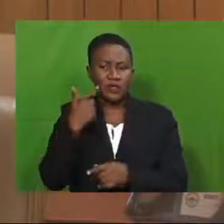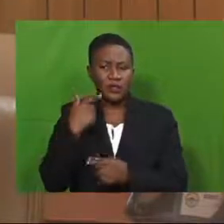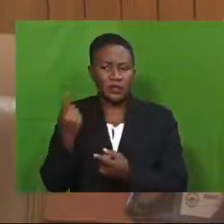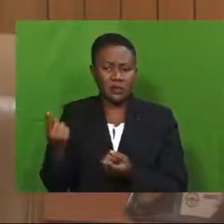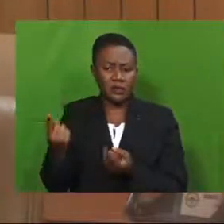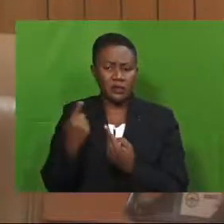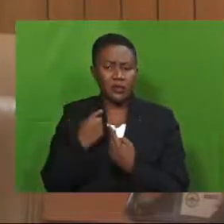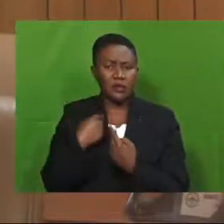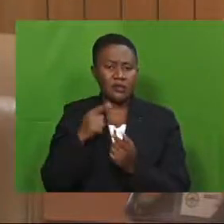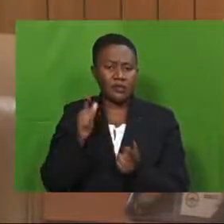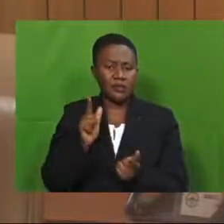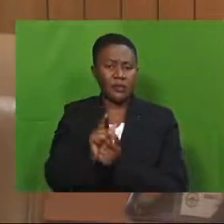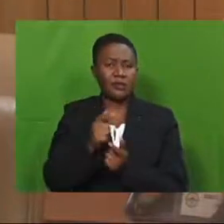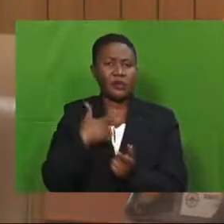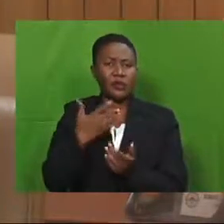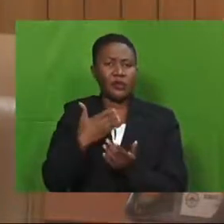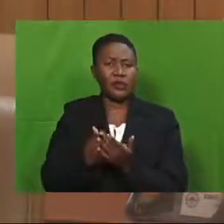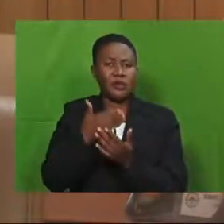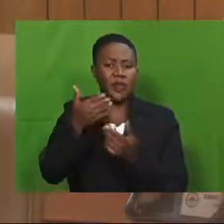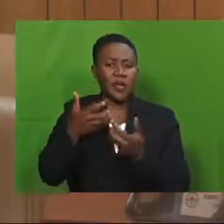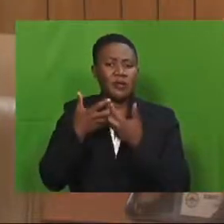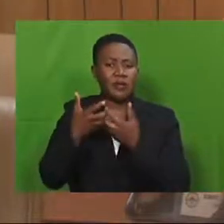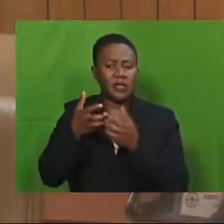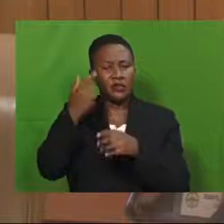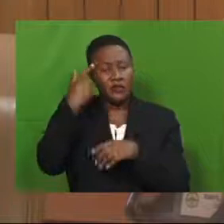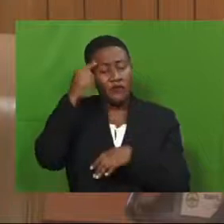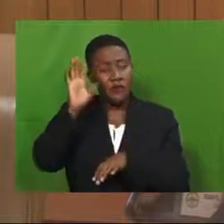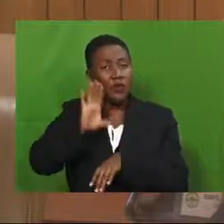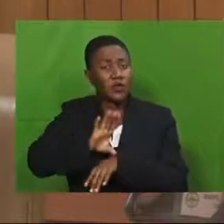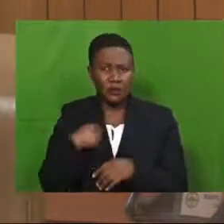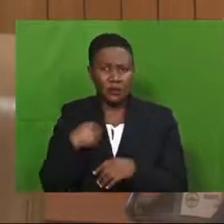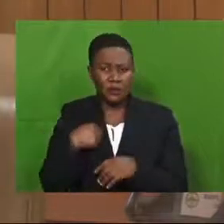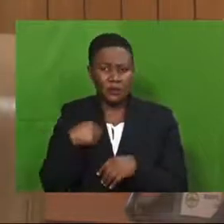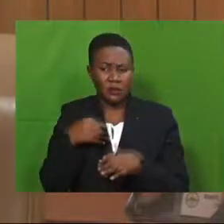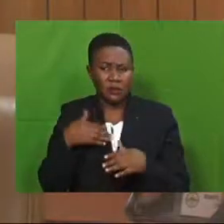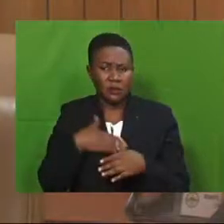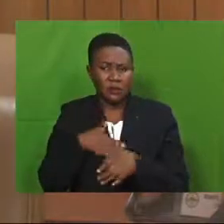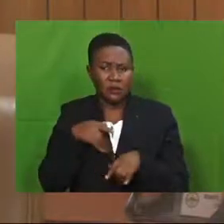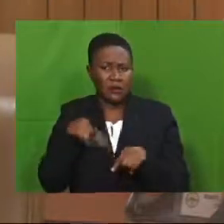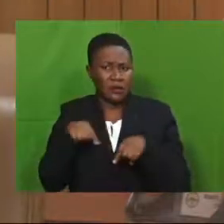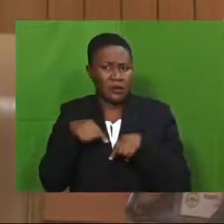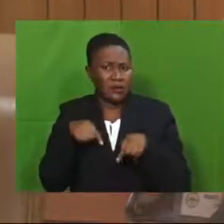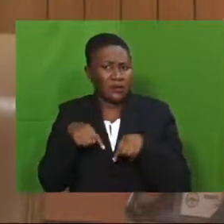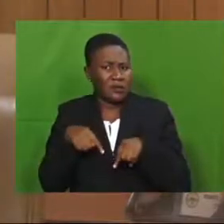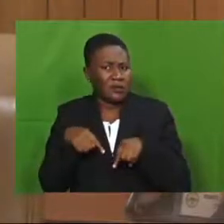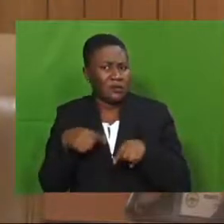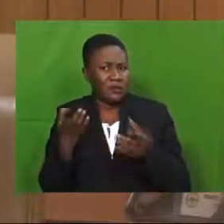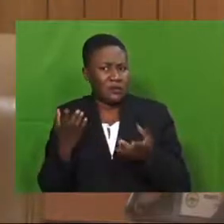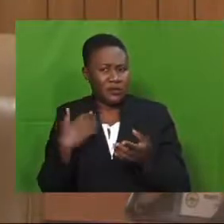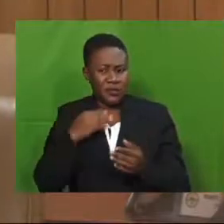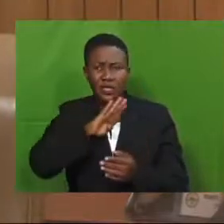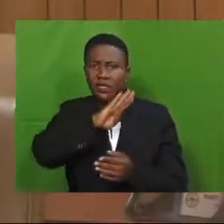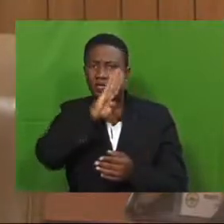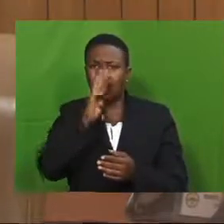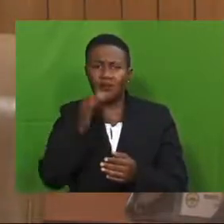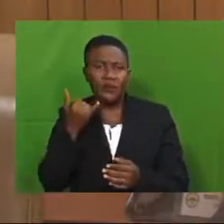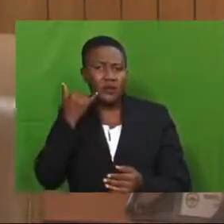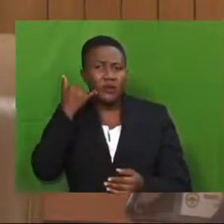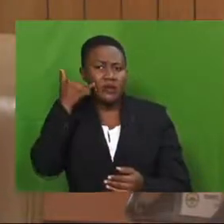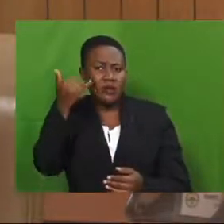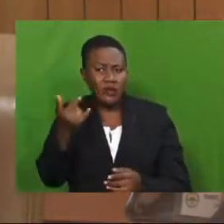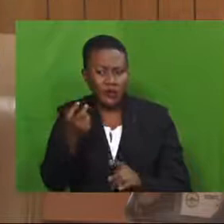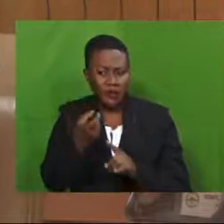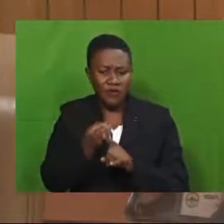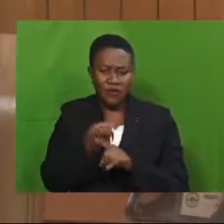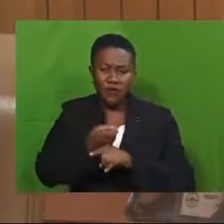service. Mr. Speaker, I got frightened and because I never had any call from even the front desk that the